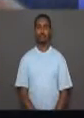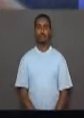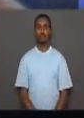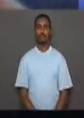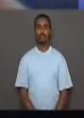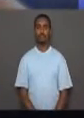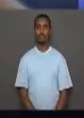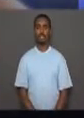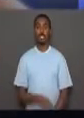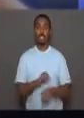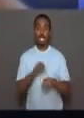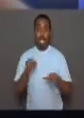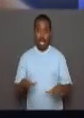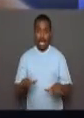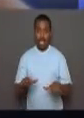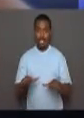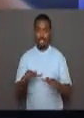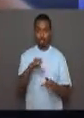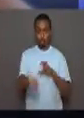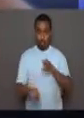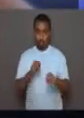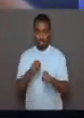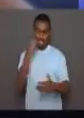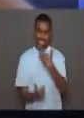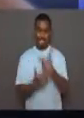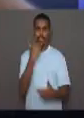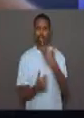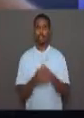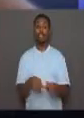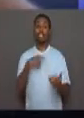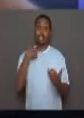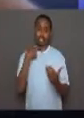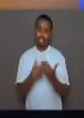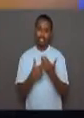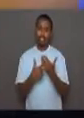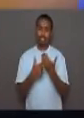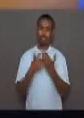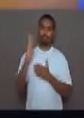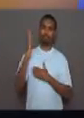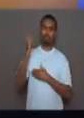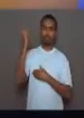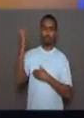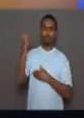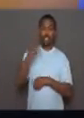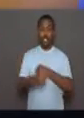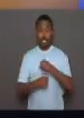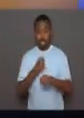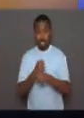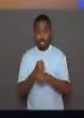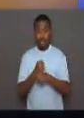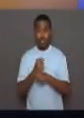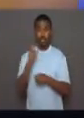The Earth Colony Debate. This is the scenario. The year